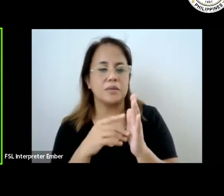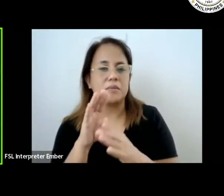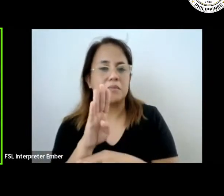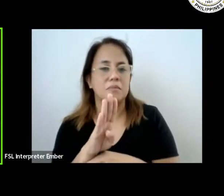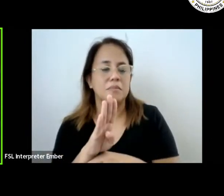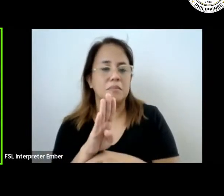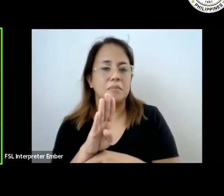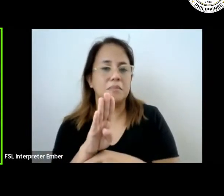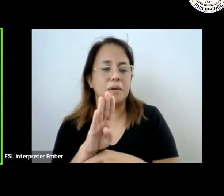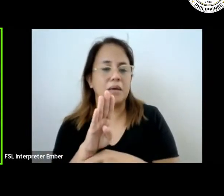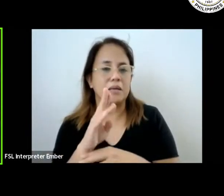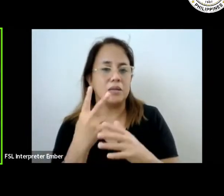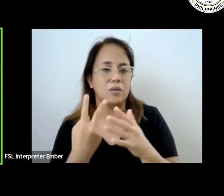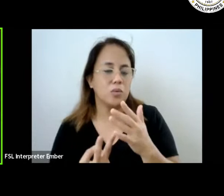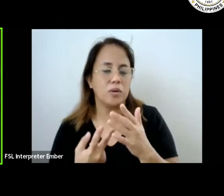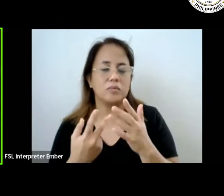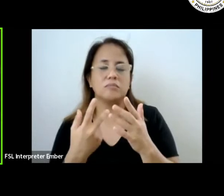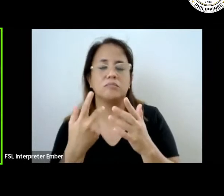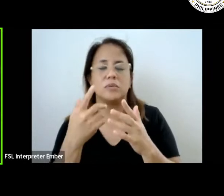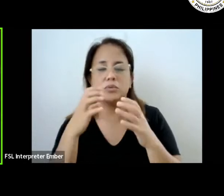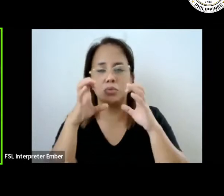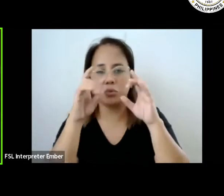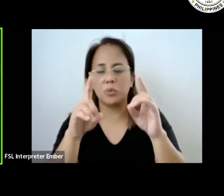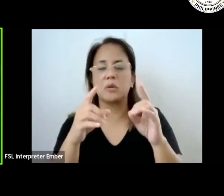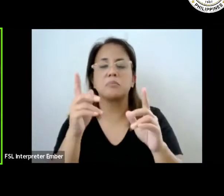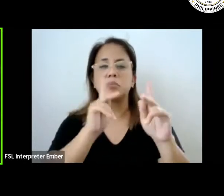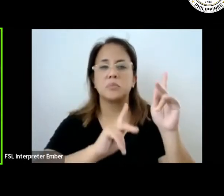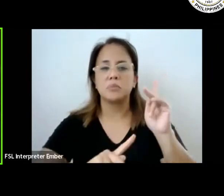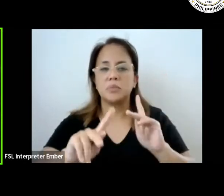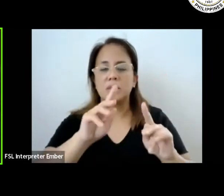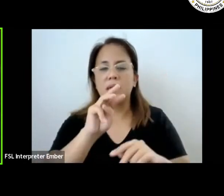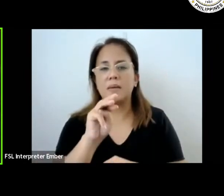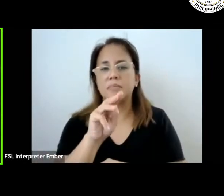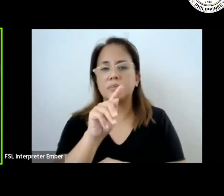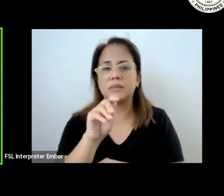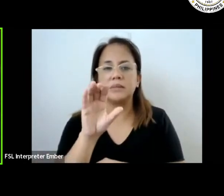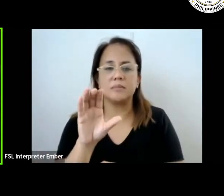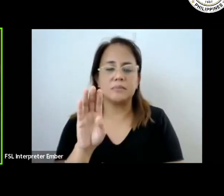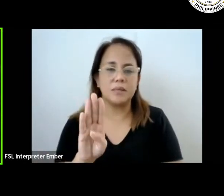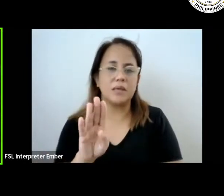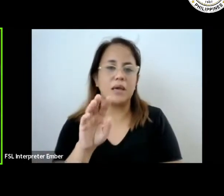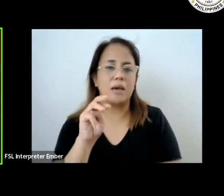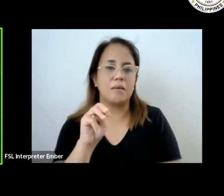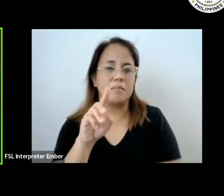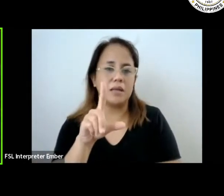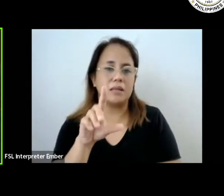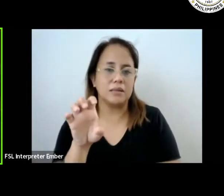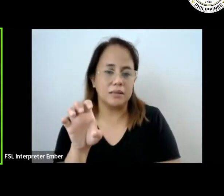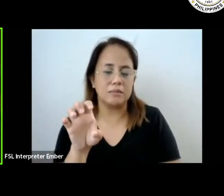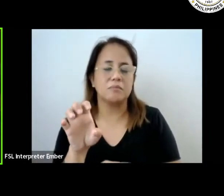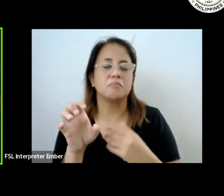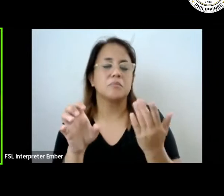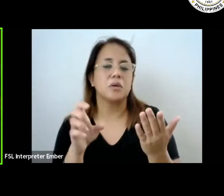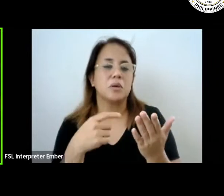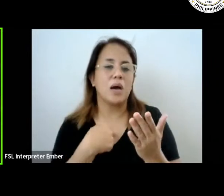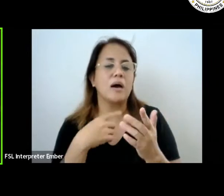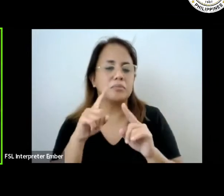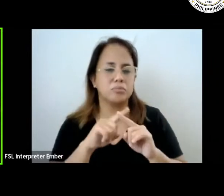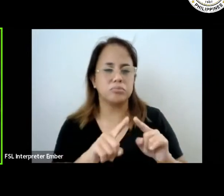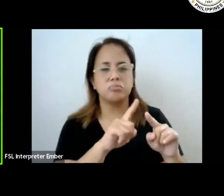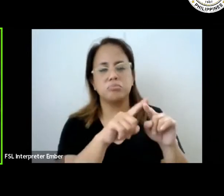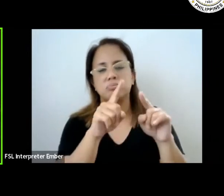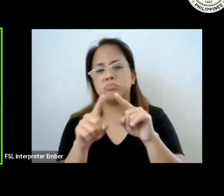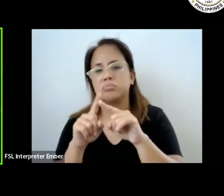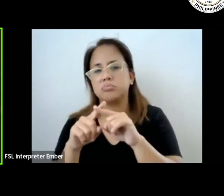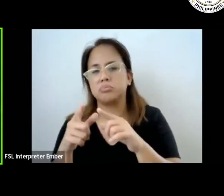education outperformed the learners under the MTB-MLE. There are also several literature